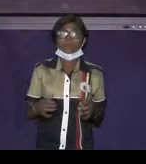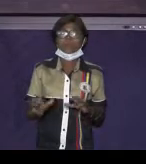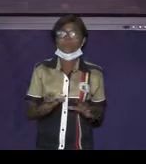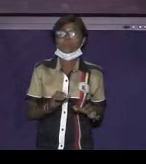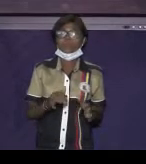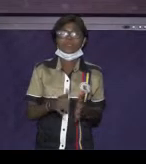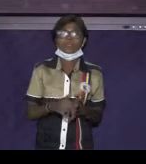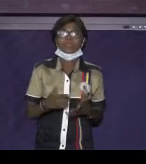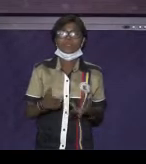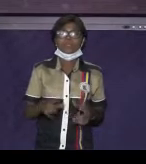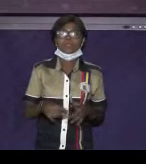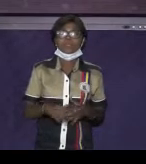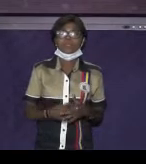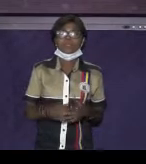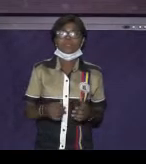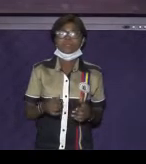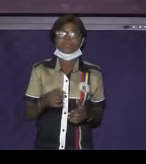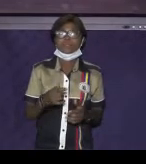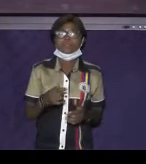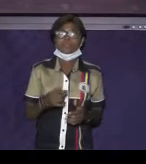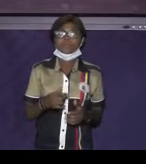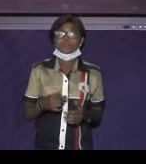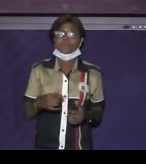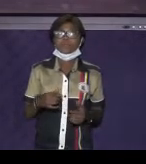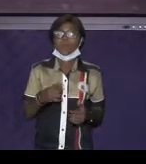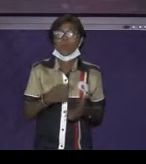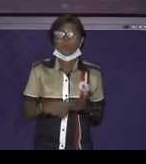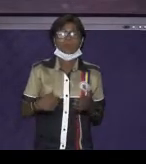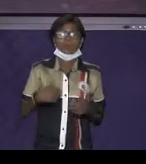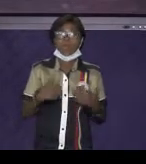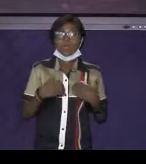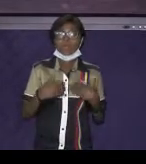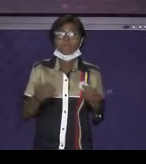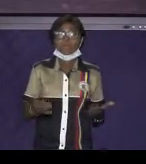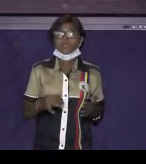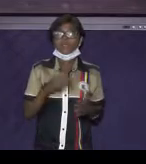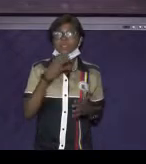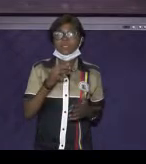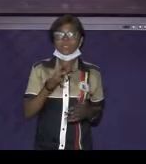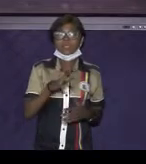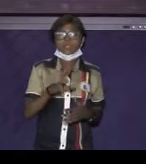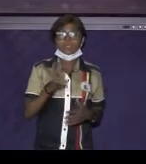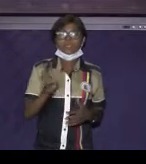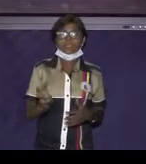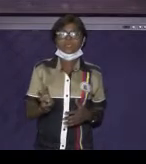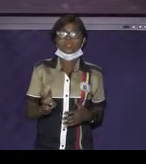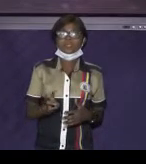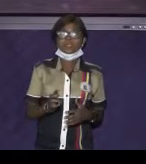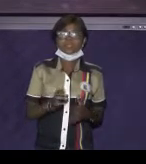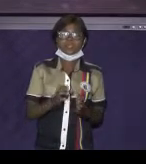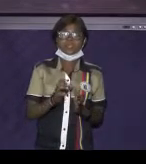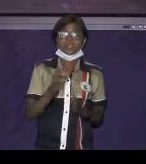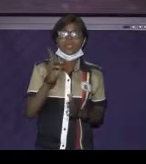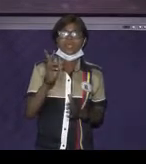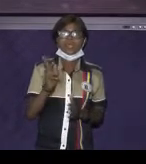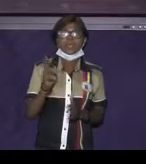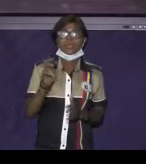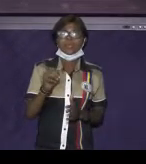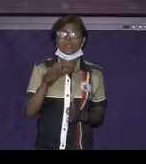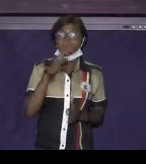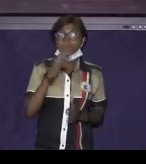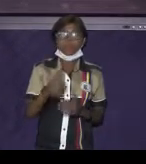it? Let's begin with what we have. What we have is that 36 kilometers will go for 1 hour. That is the